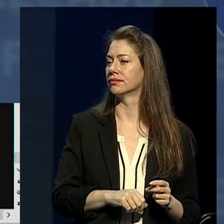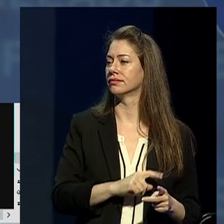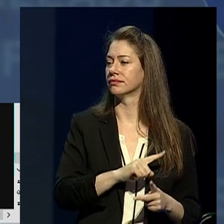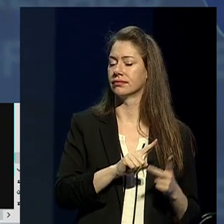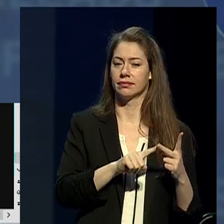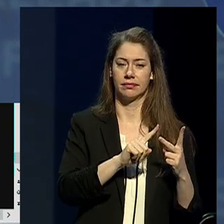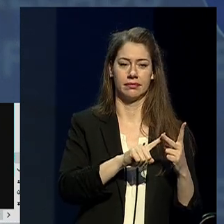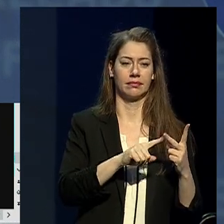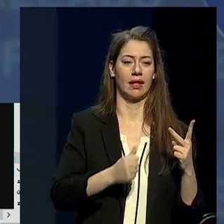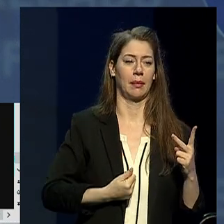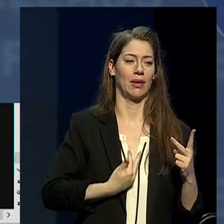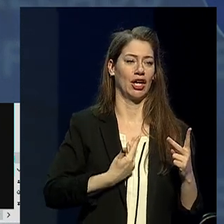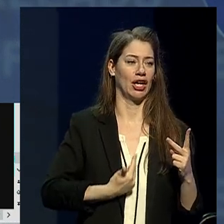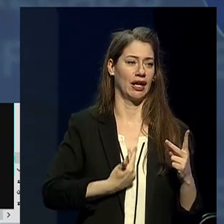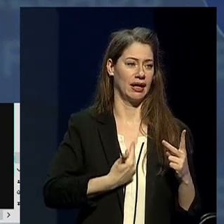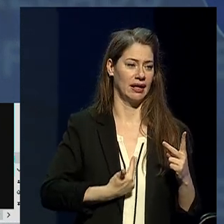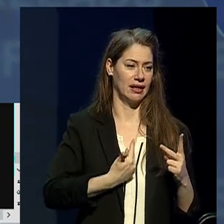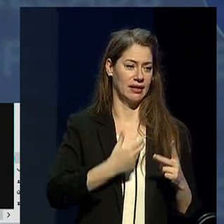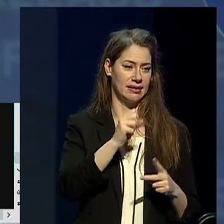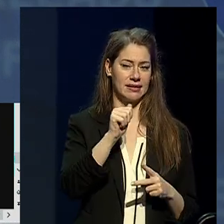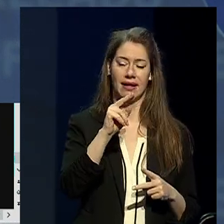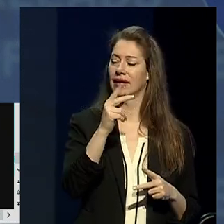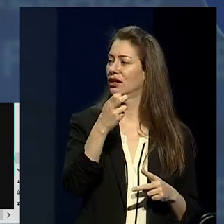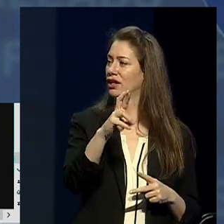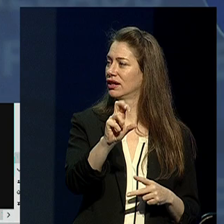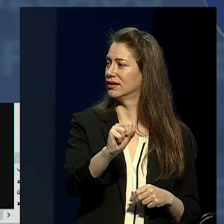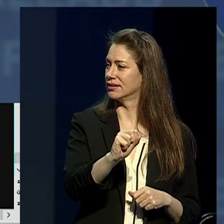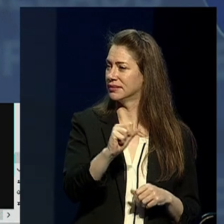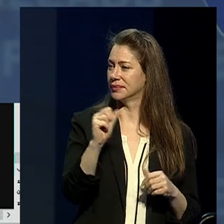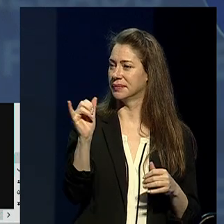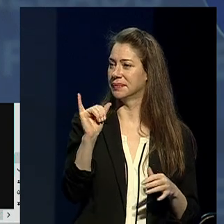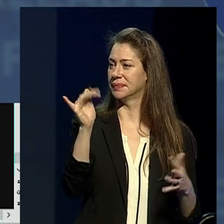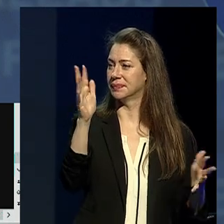We also had Bernie Sanders, who was also.